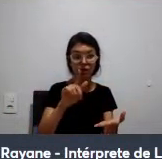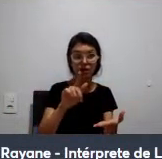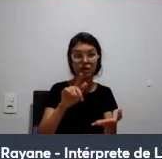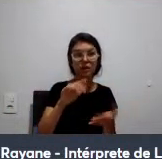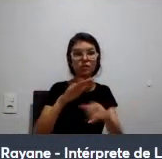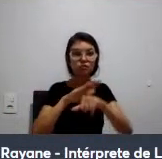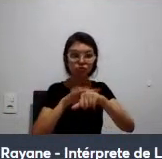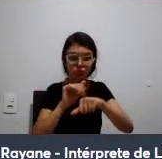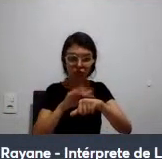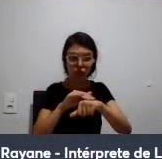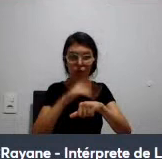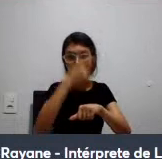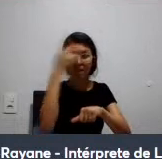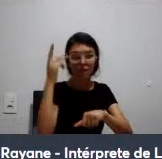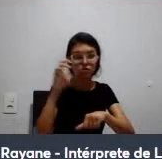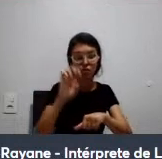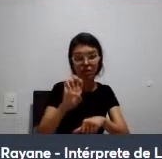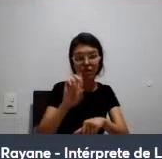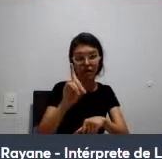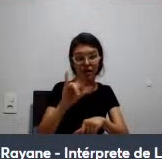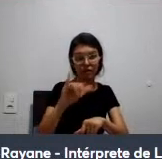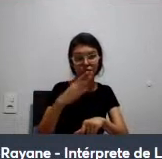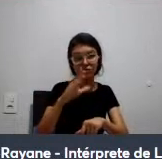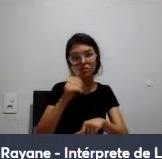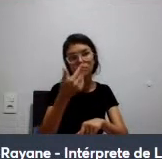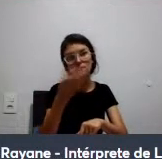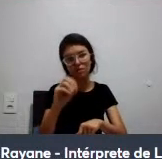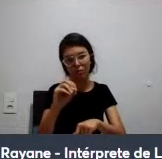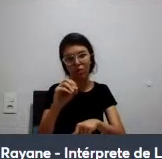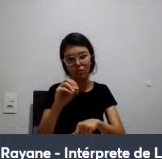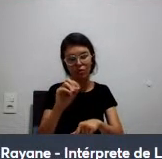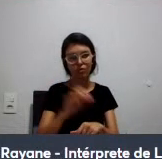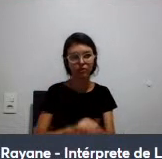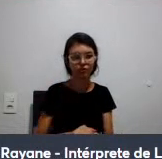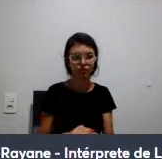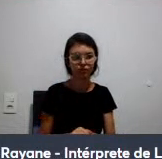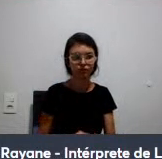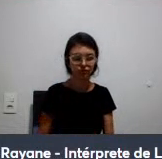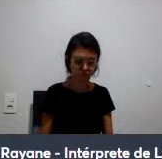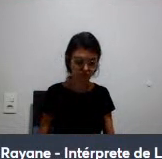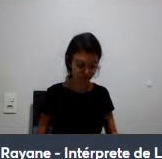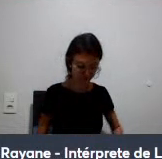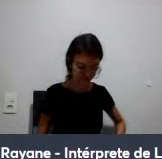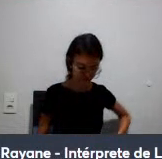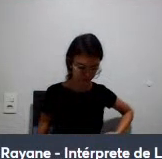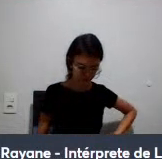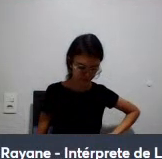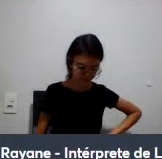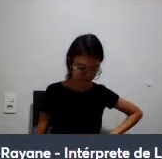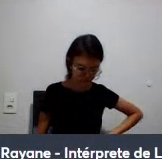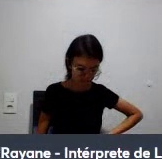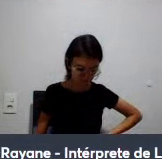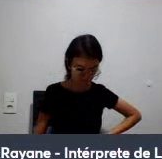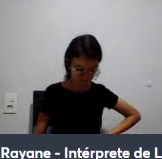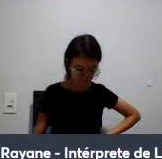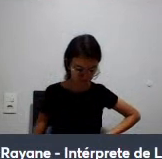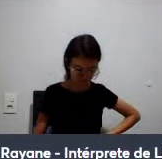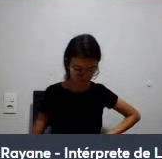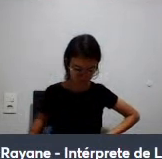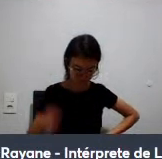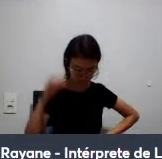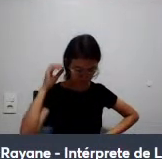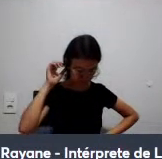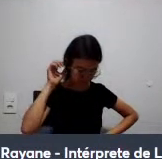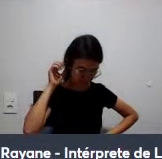os editores. That is, present your material in the style that the